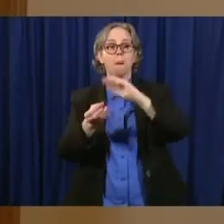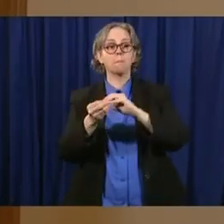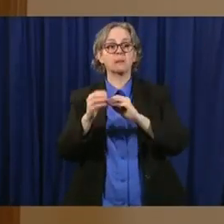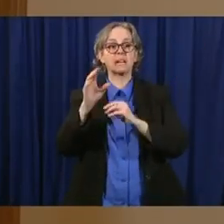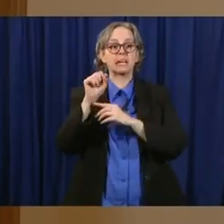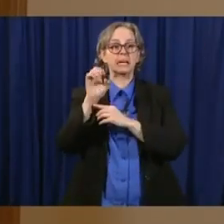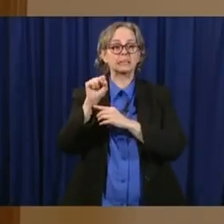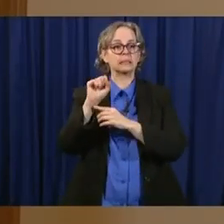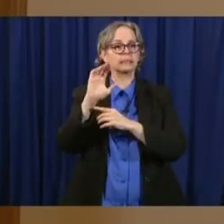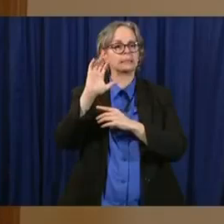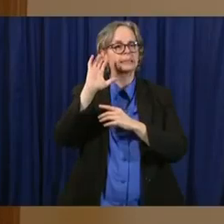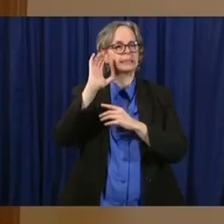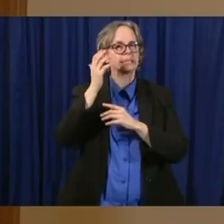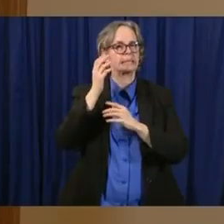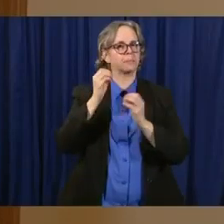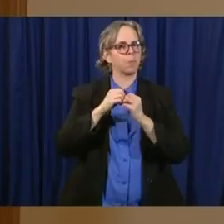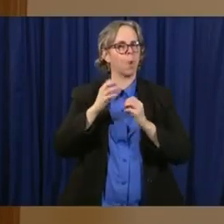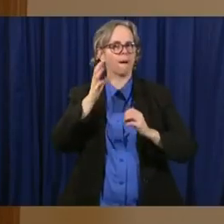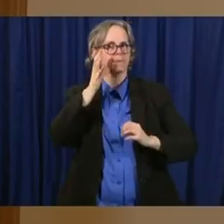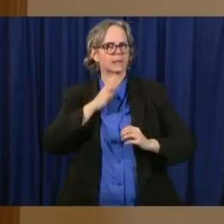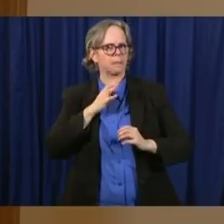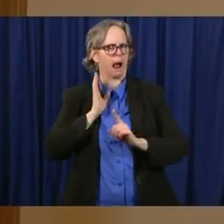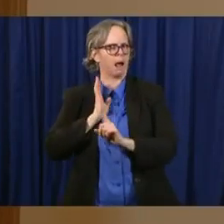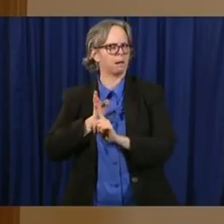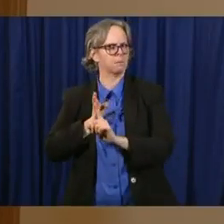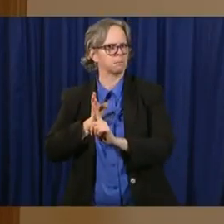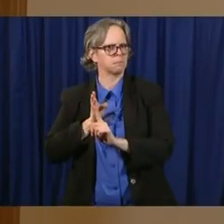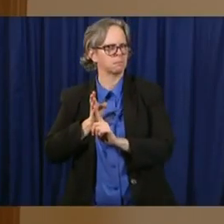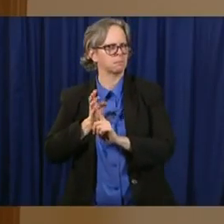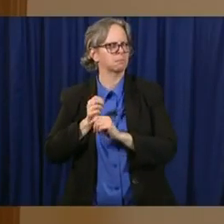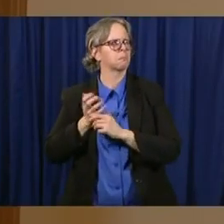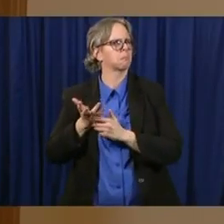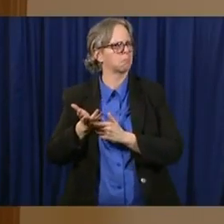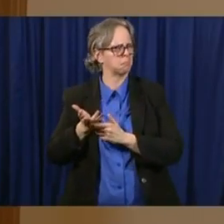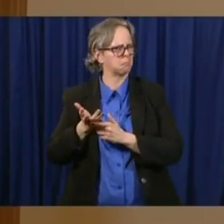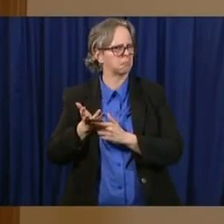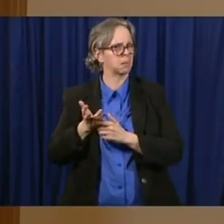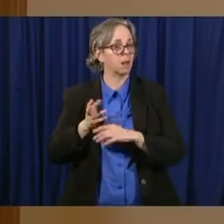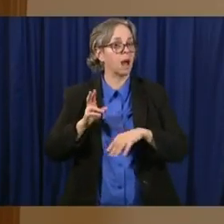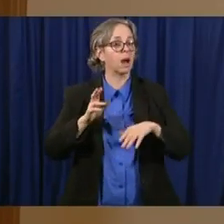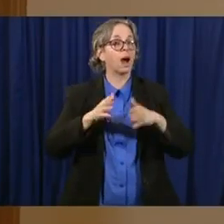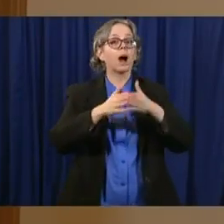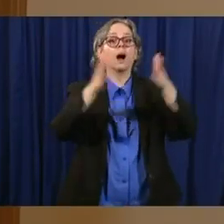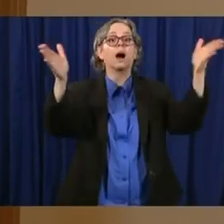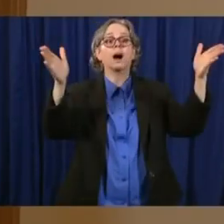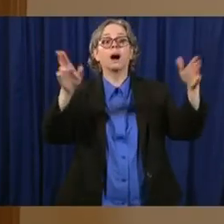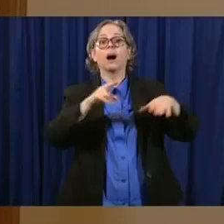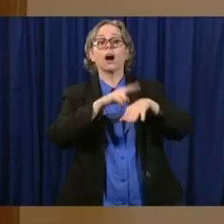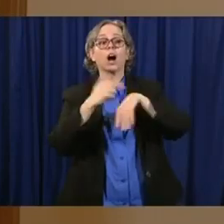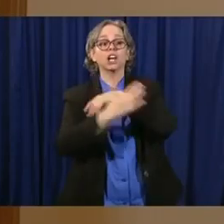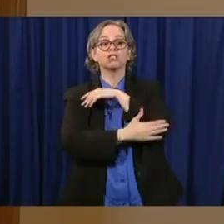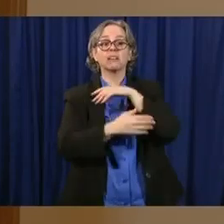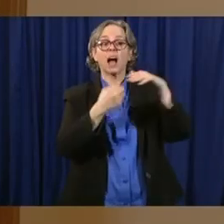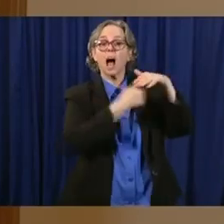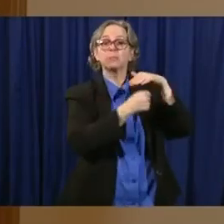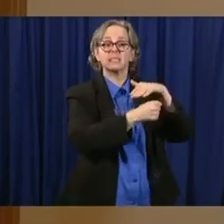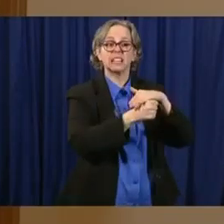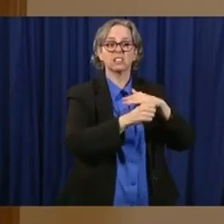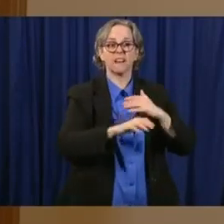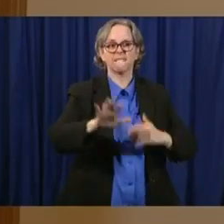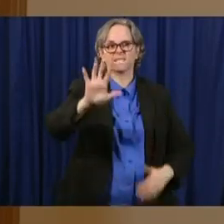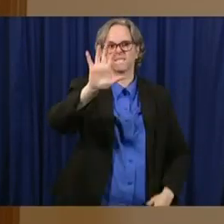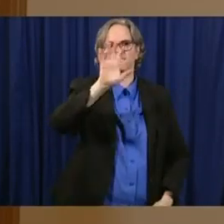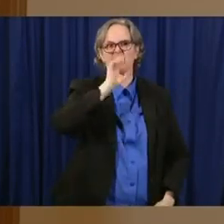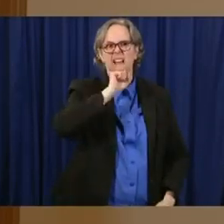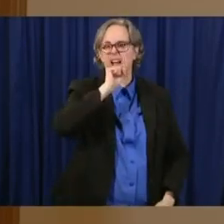something we've seen around the country that hospitalizations, in this case 56%, are male. So it is